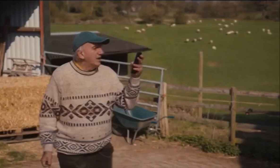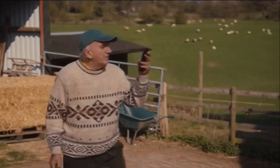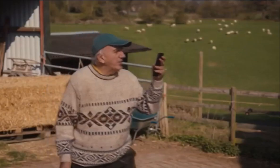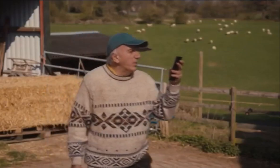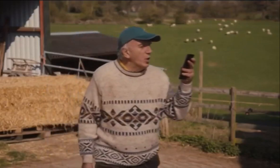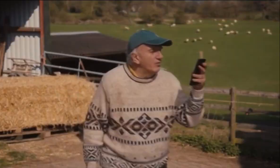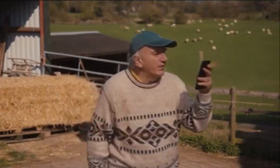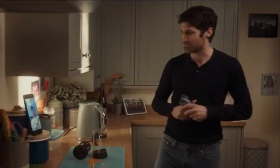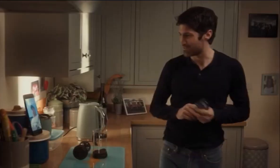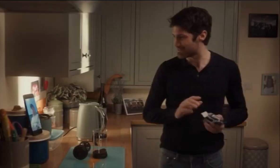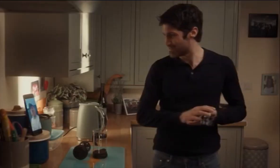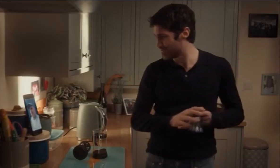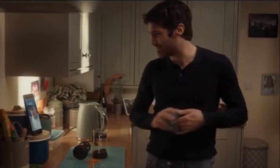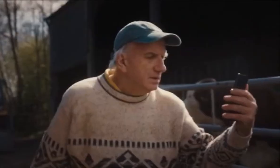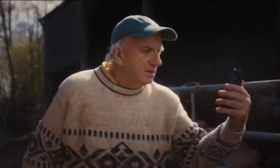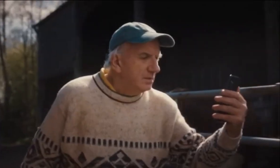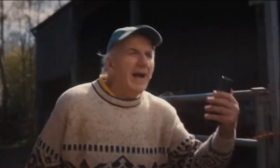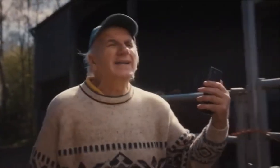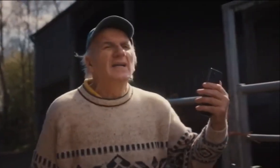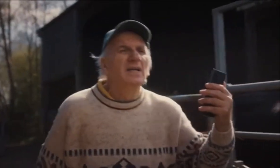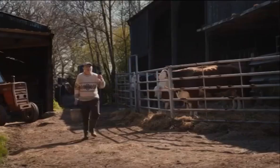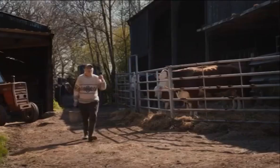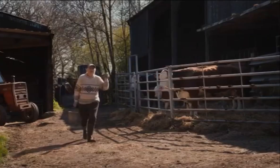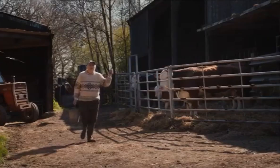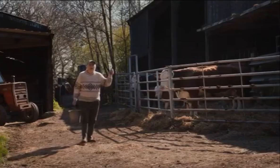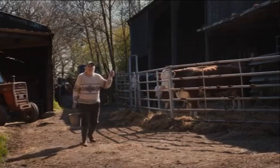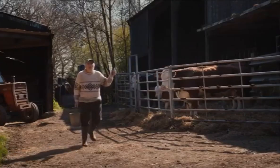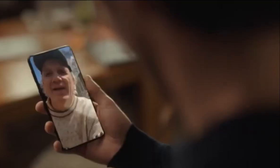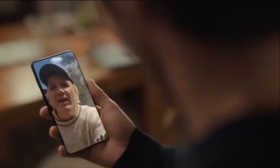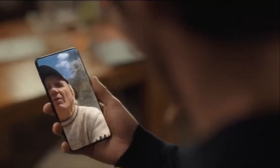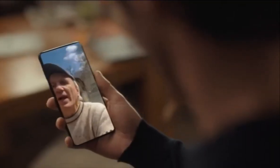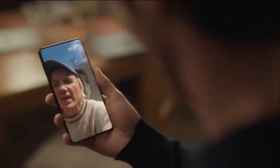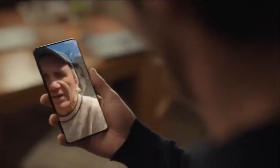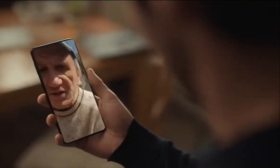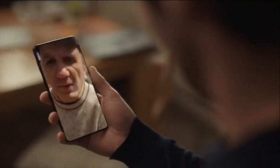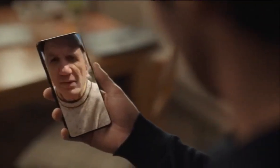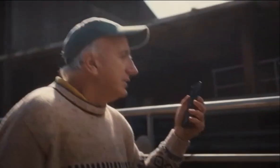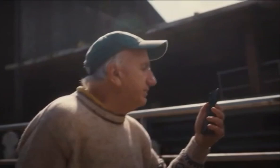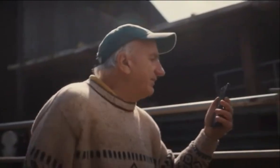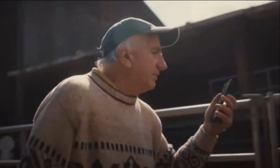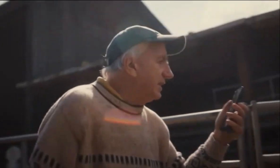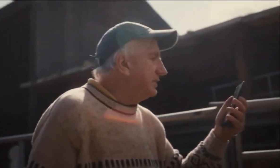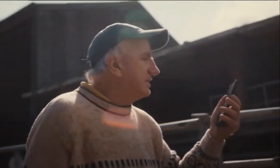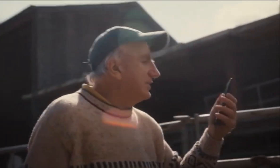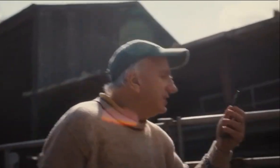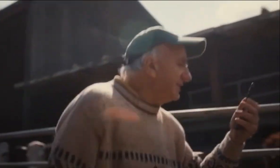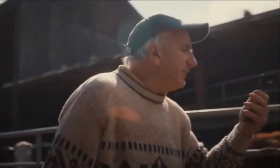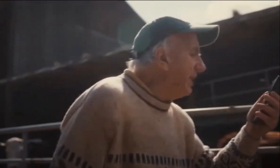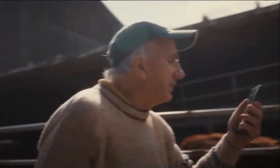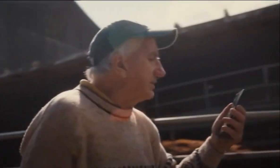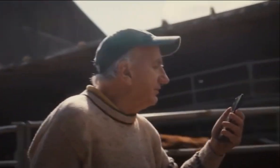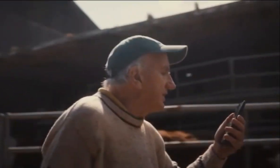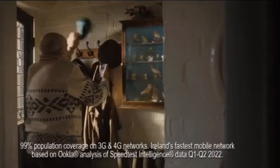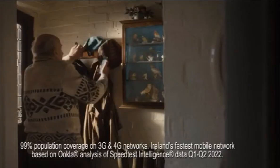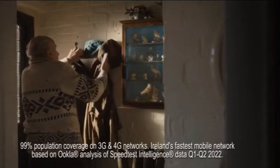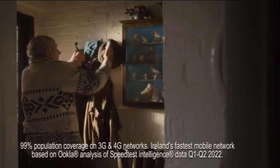Liam, I'm on the move. So what's new? How are you? What? Who's that? It's Liam. Go on. There's your mother. She's bad for walking these days. She's got the